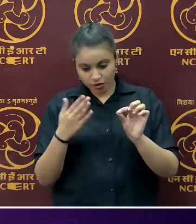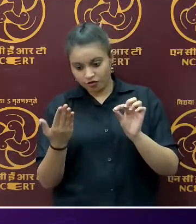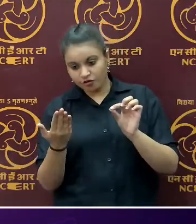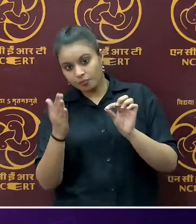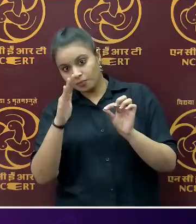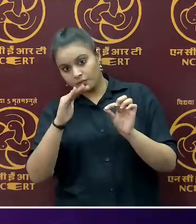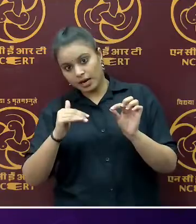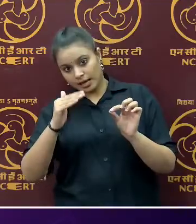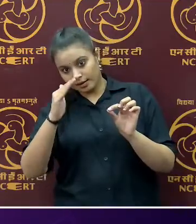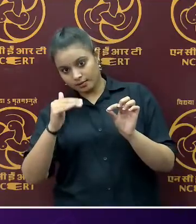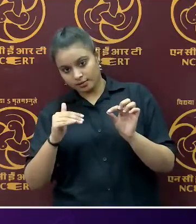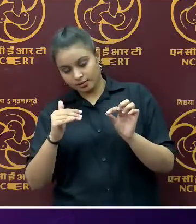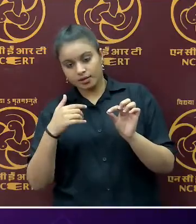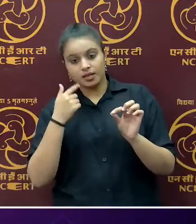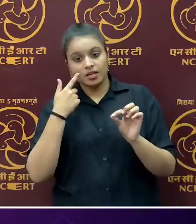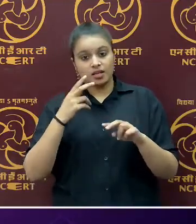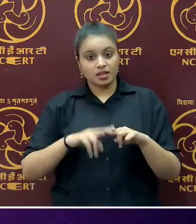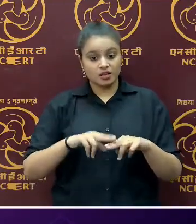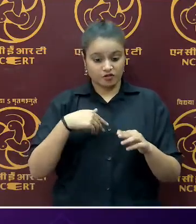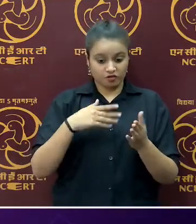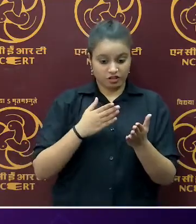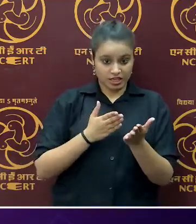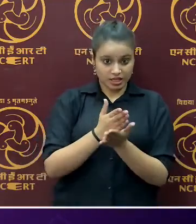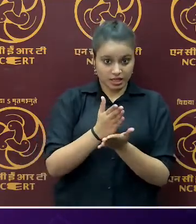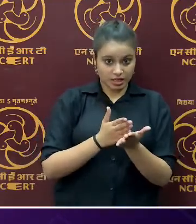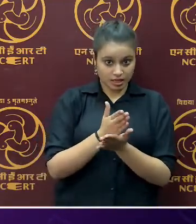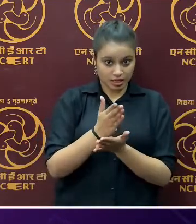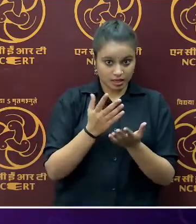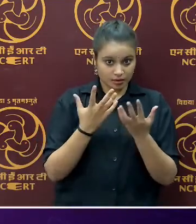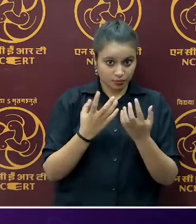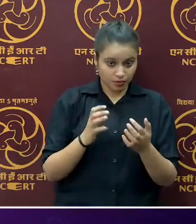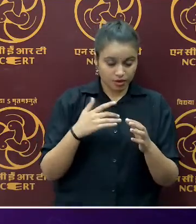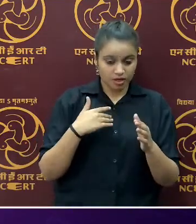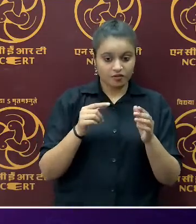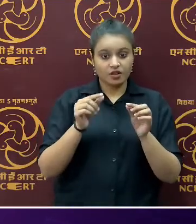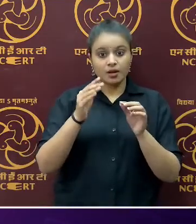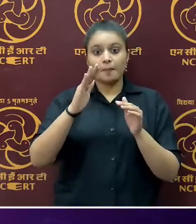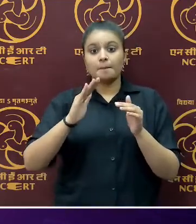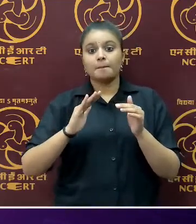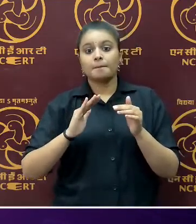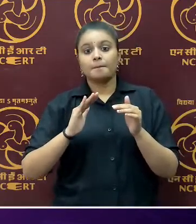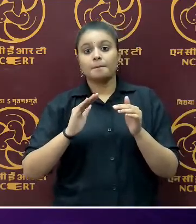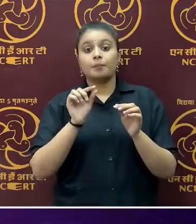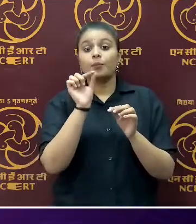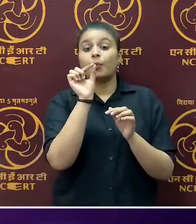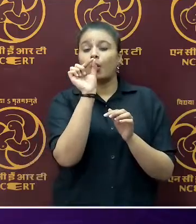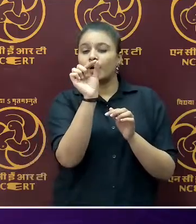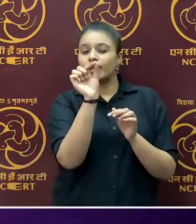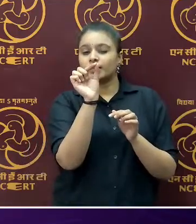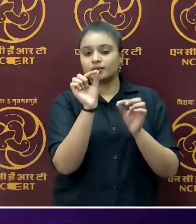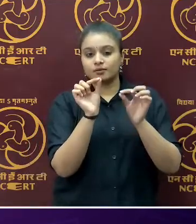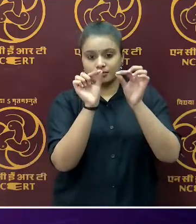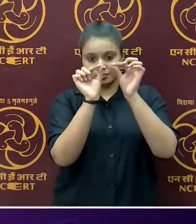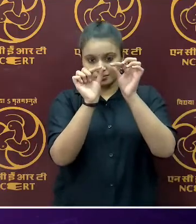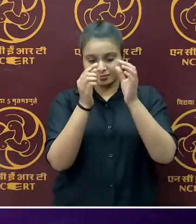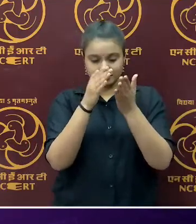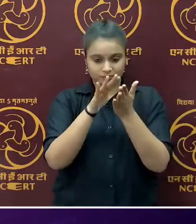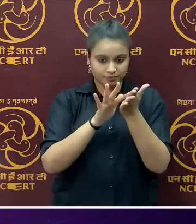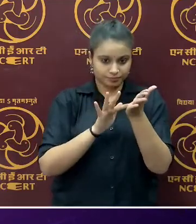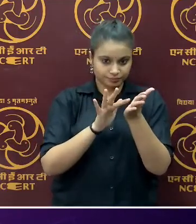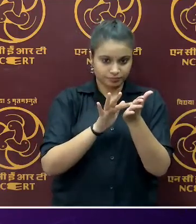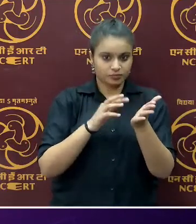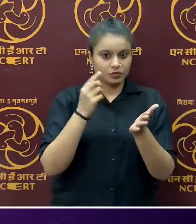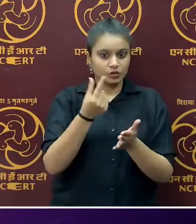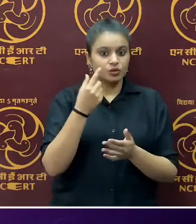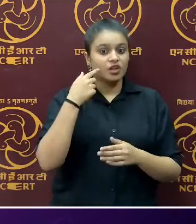Yeah. Right? So if I have to cut something, I use the Blunt side. pointed side of it, Yes. right? Because